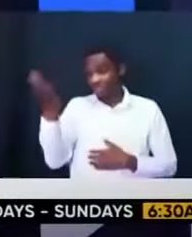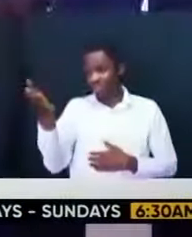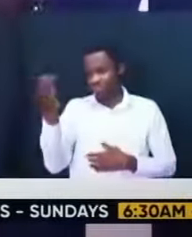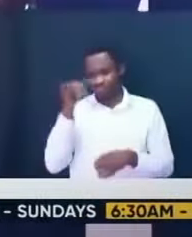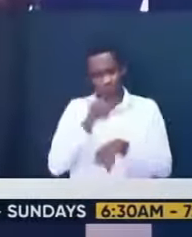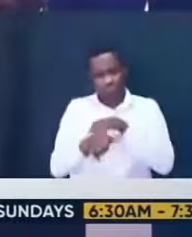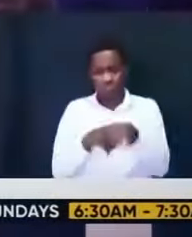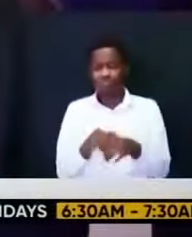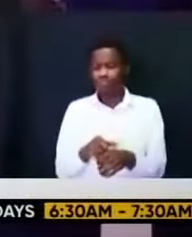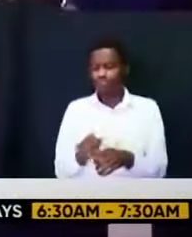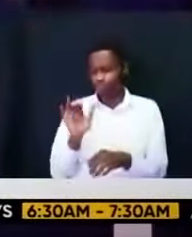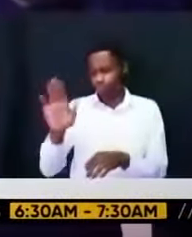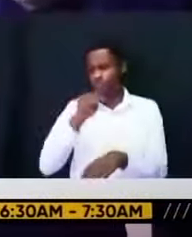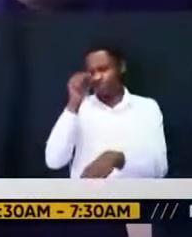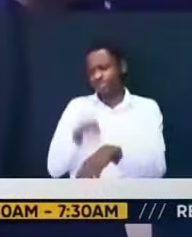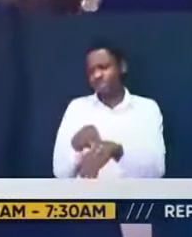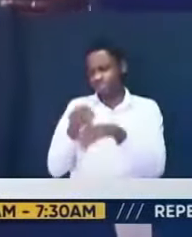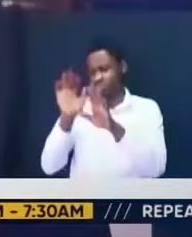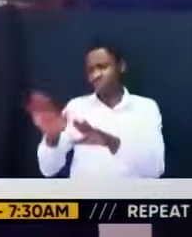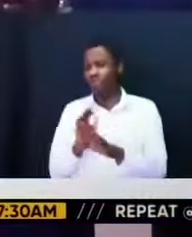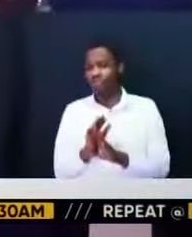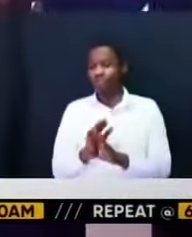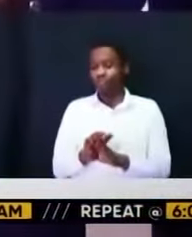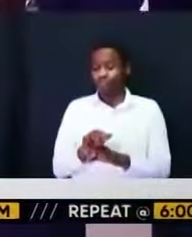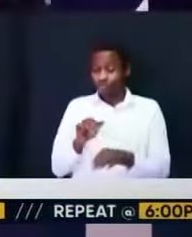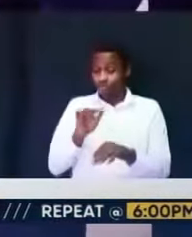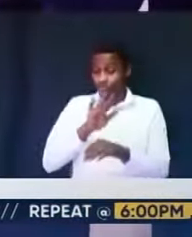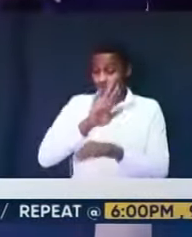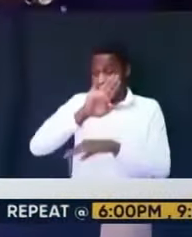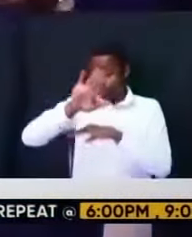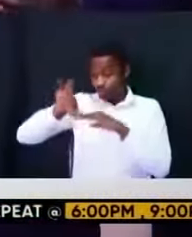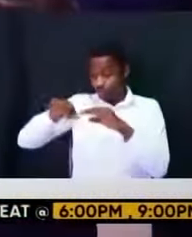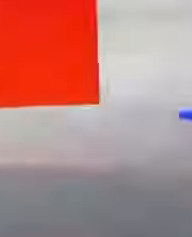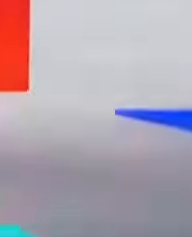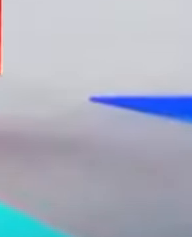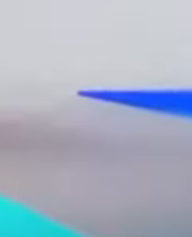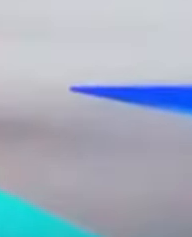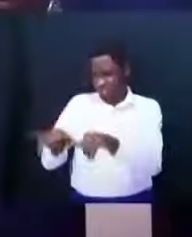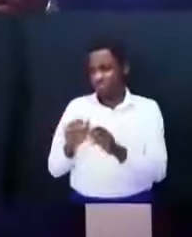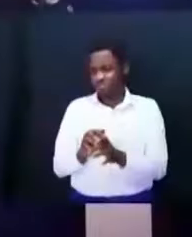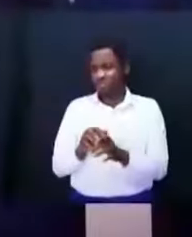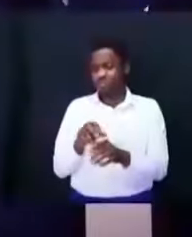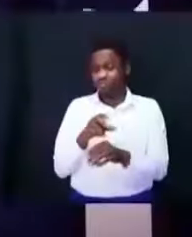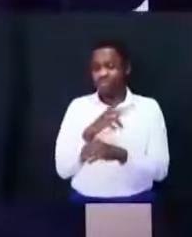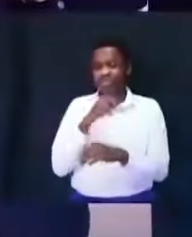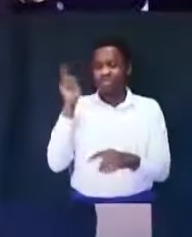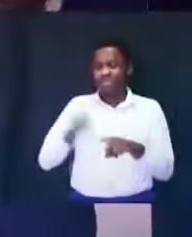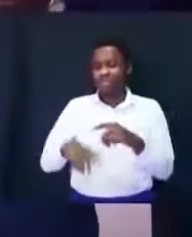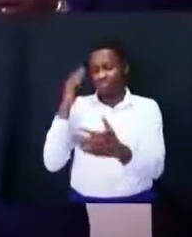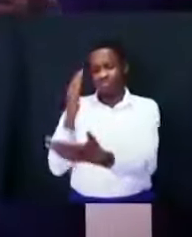deceive that is his nature Nothing Stops him and he a